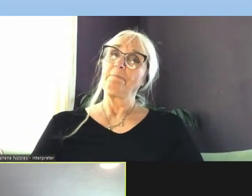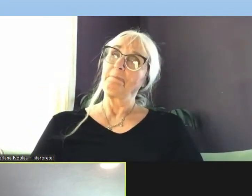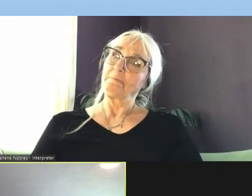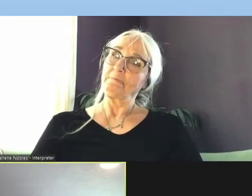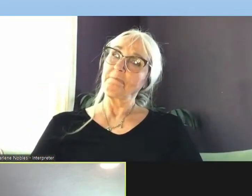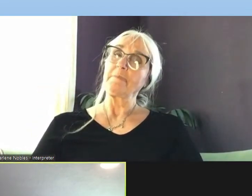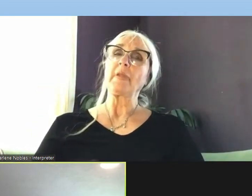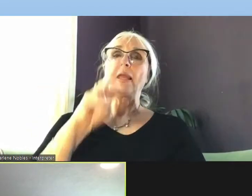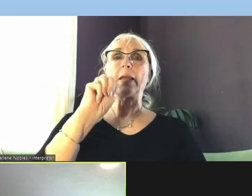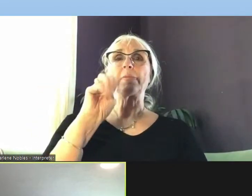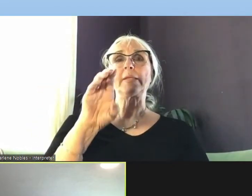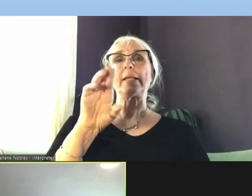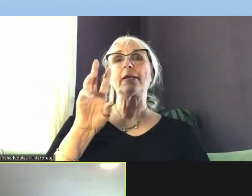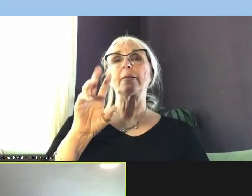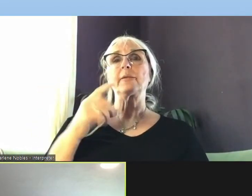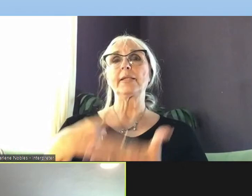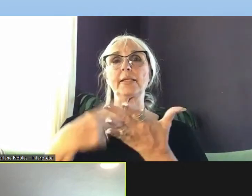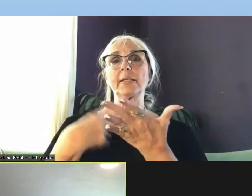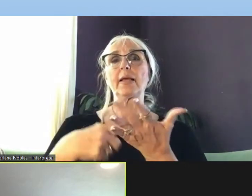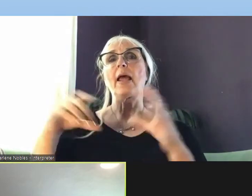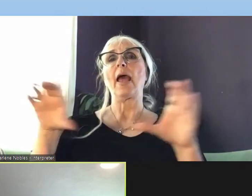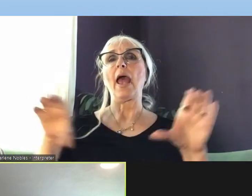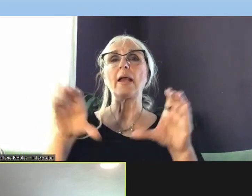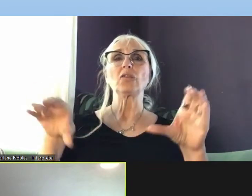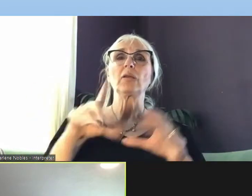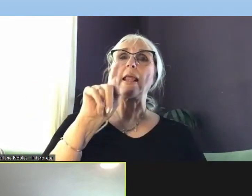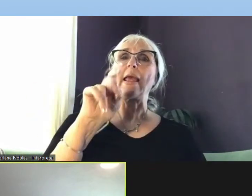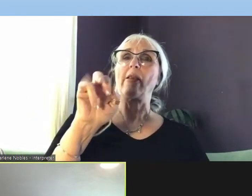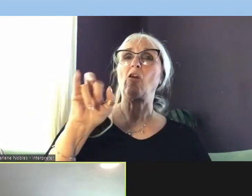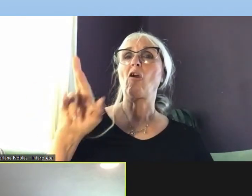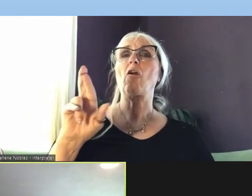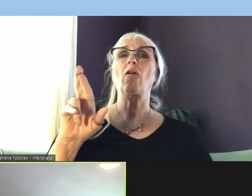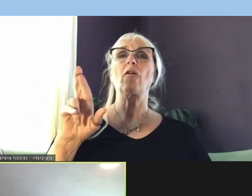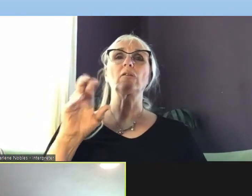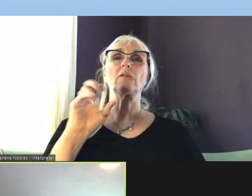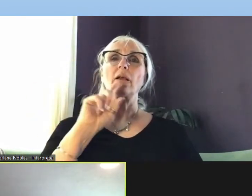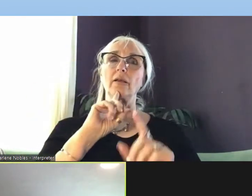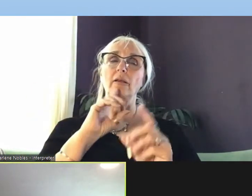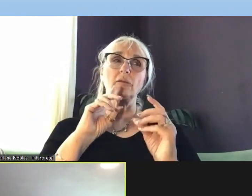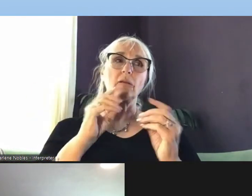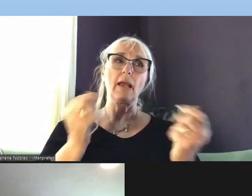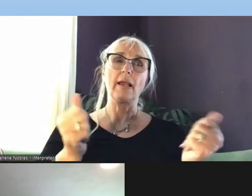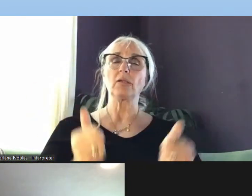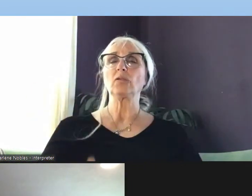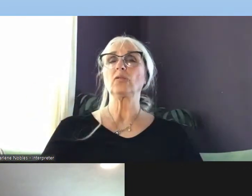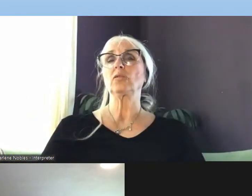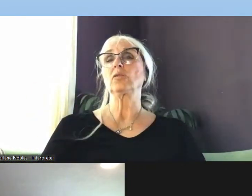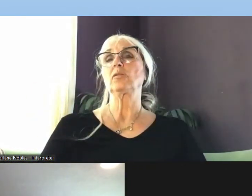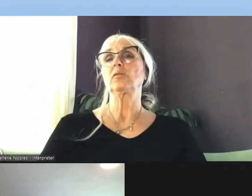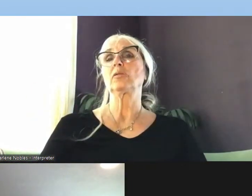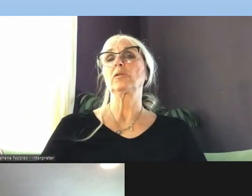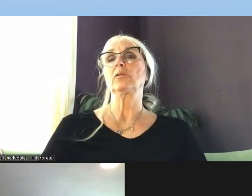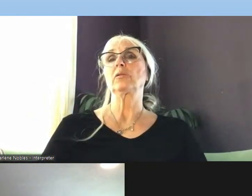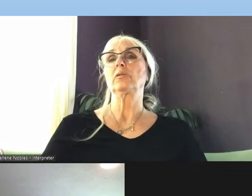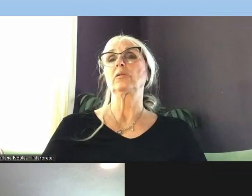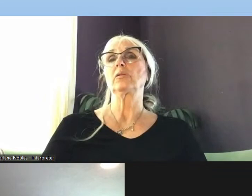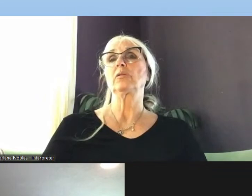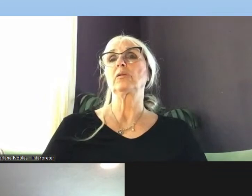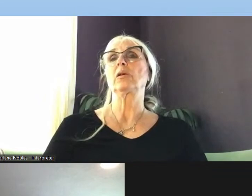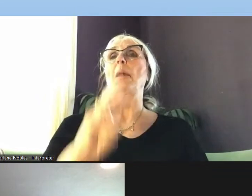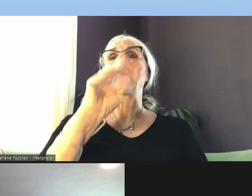M6, discussion and/or action regarding litter pickup solutions. Commissioner Smith? Yes, and I don't know, is Ricky